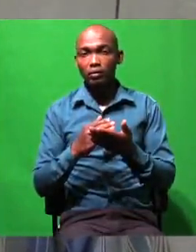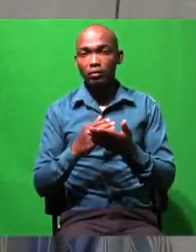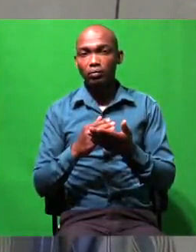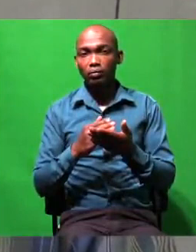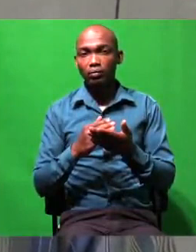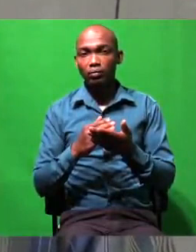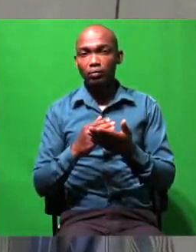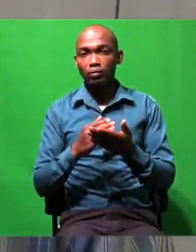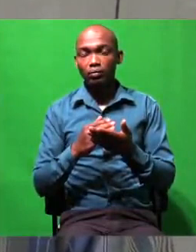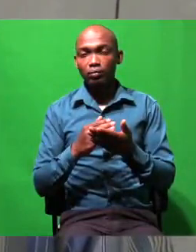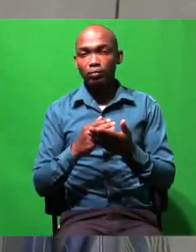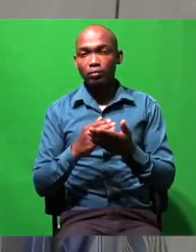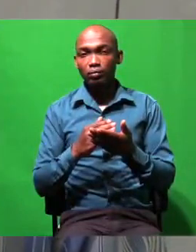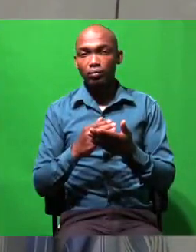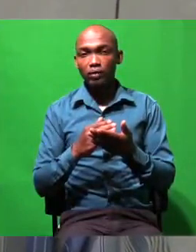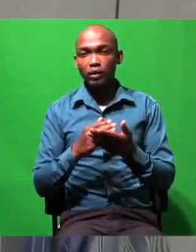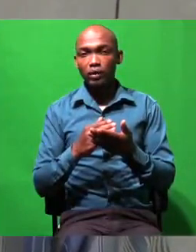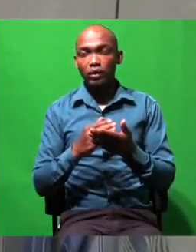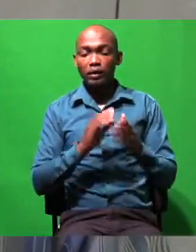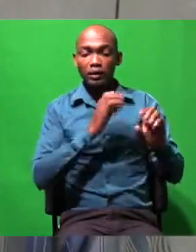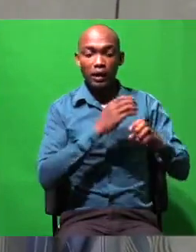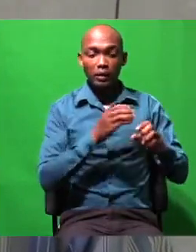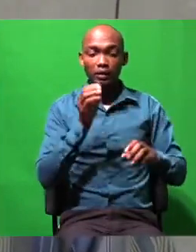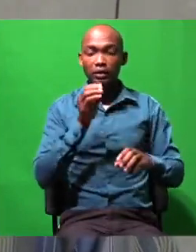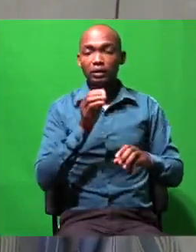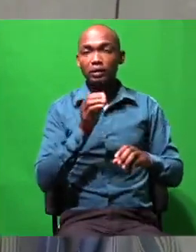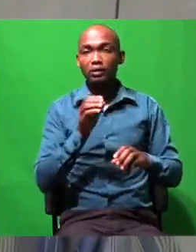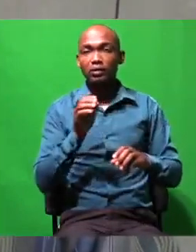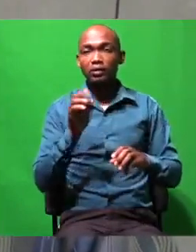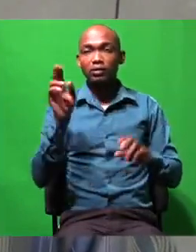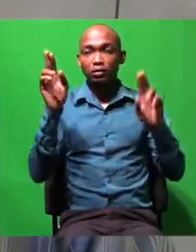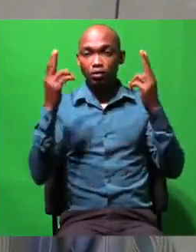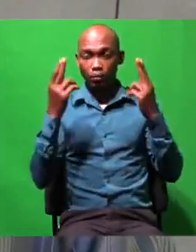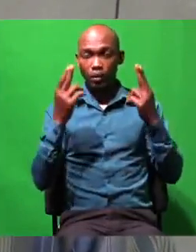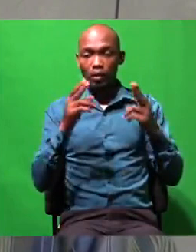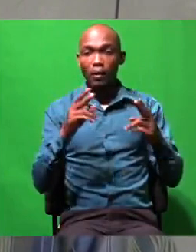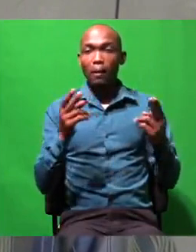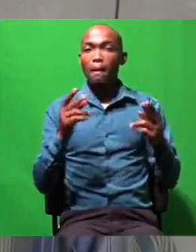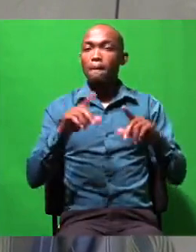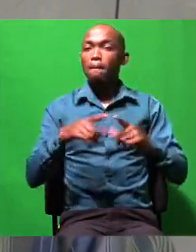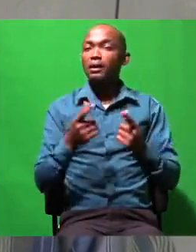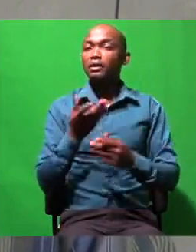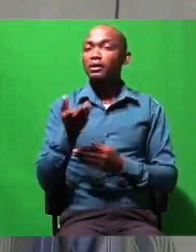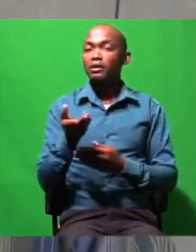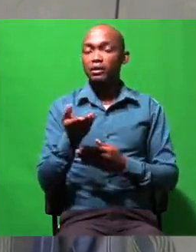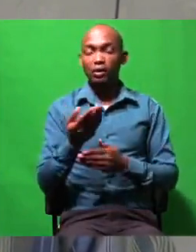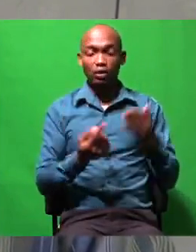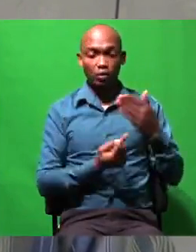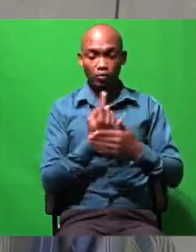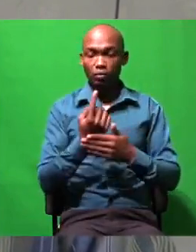you to look on the world the way you could never been imagined.